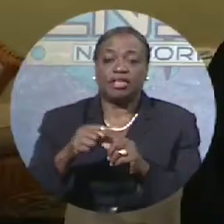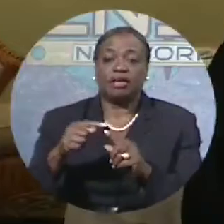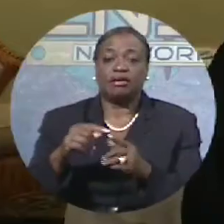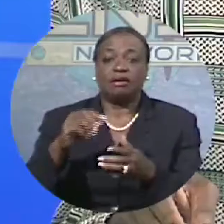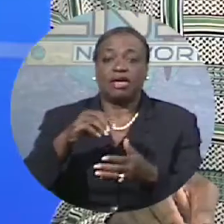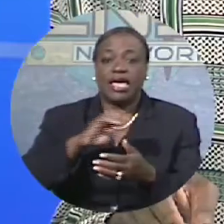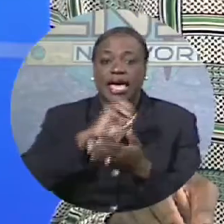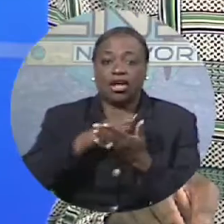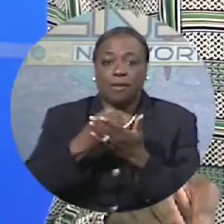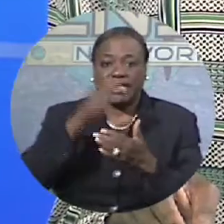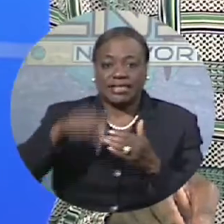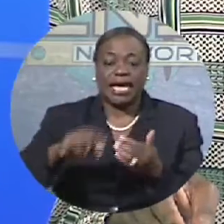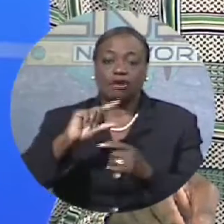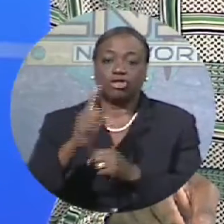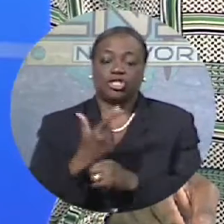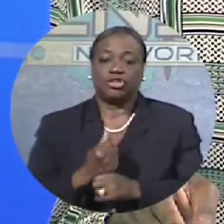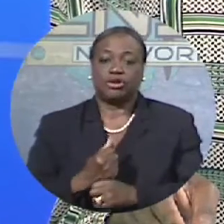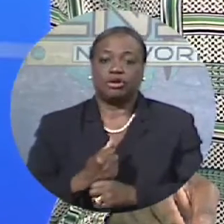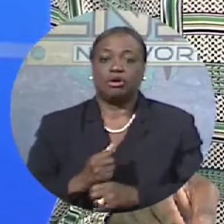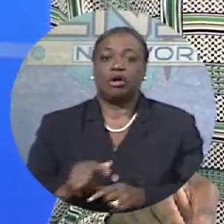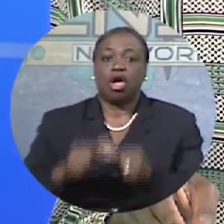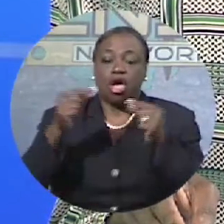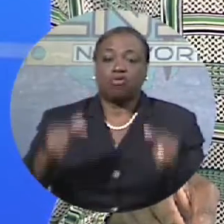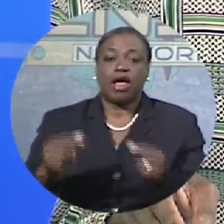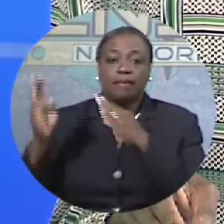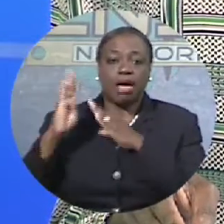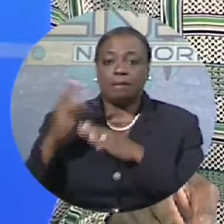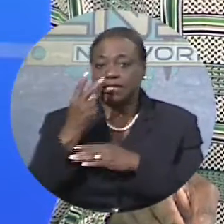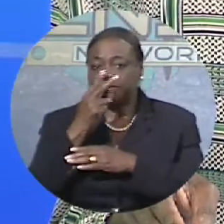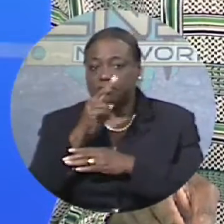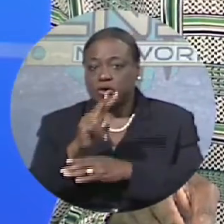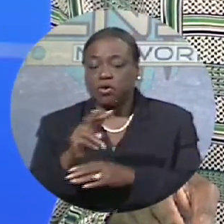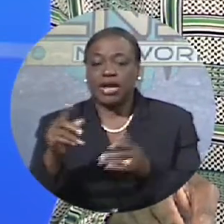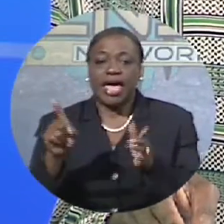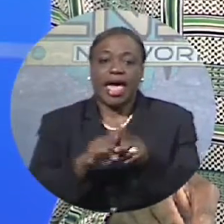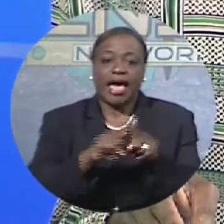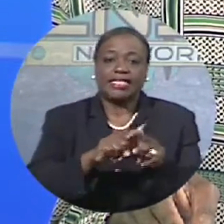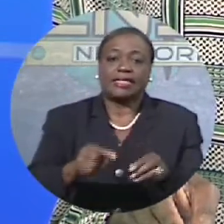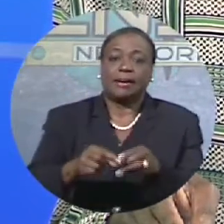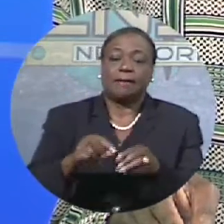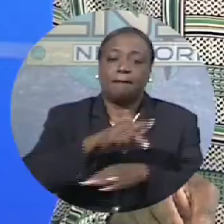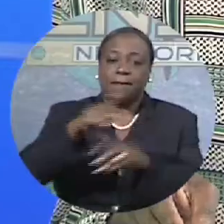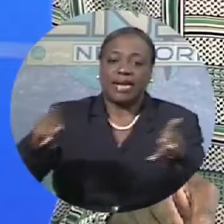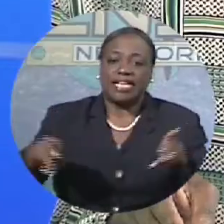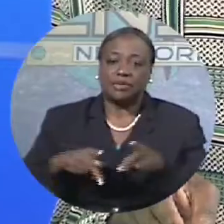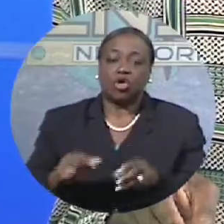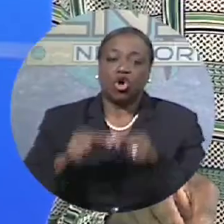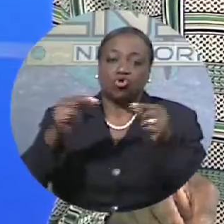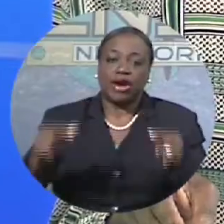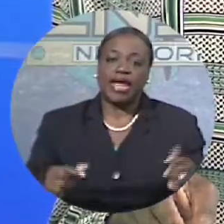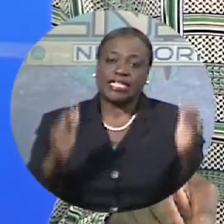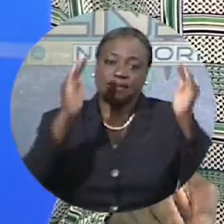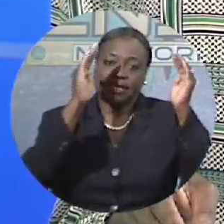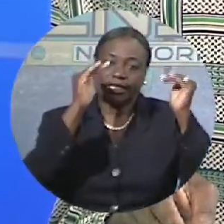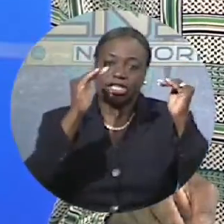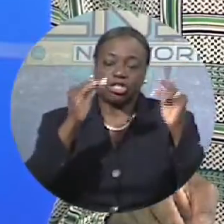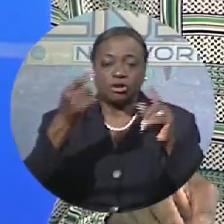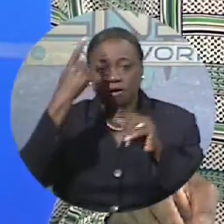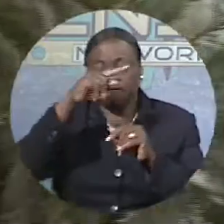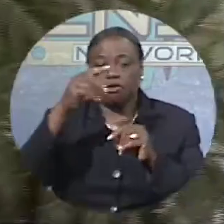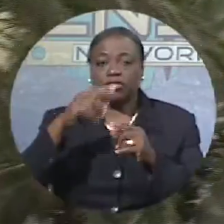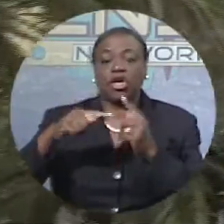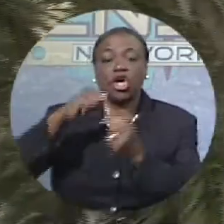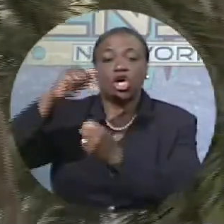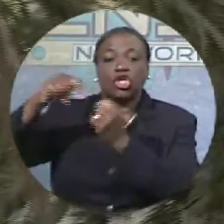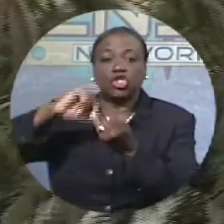them. Grand Bahama is also being viewed as a place of great expectation for the tourism industry. Prime Minister Christie says